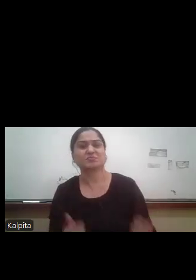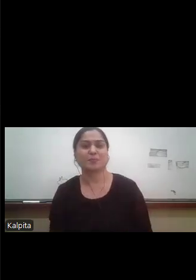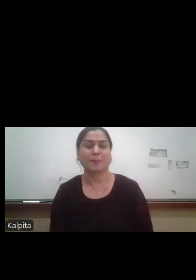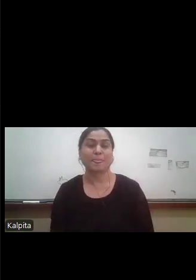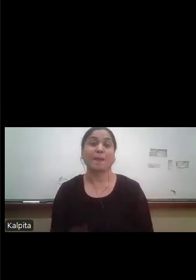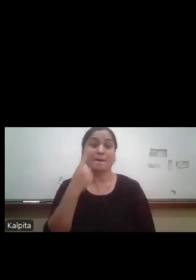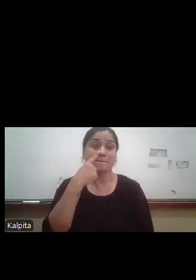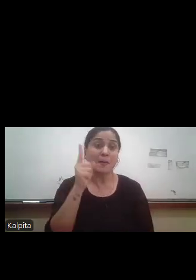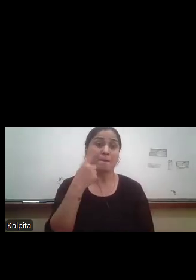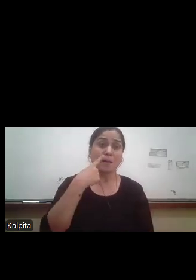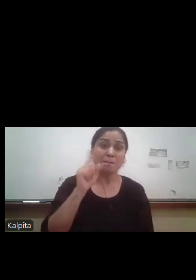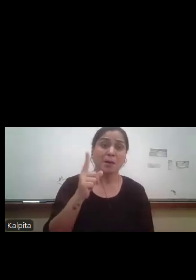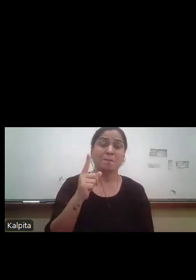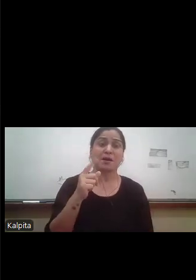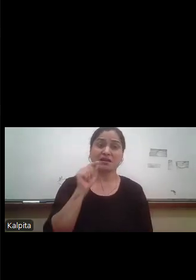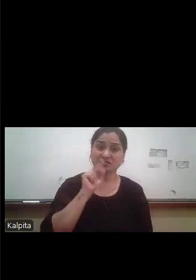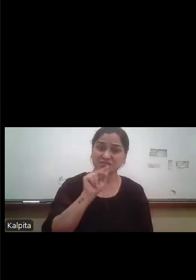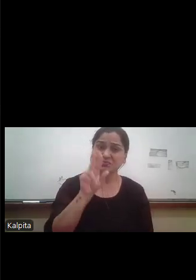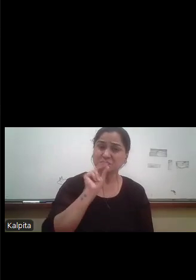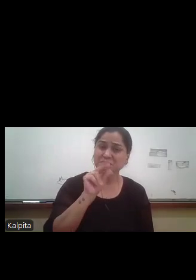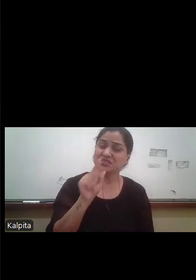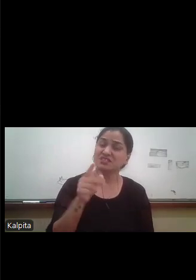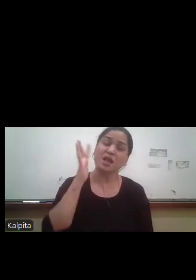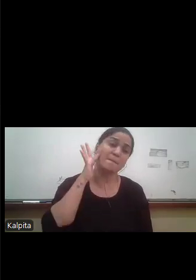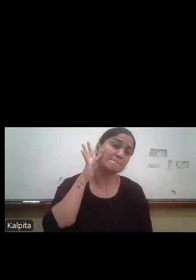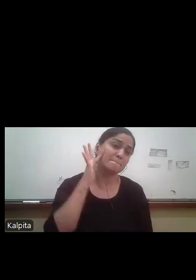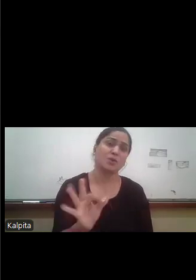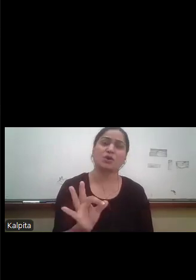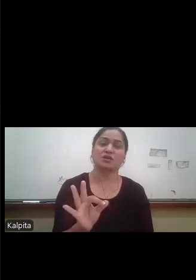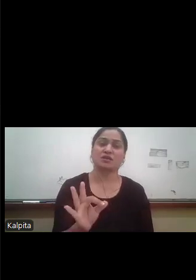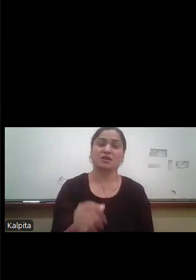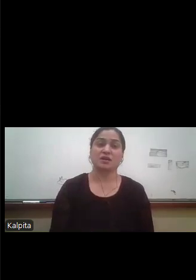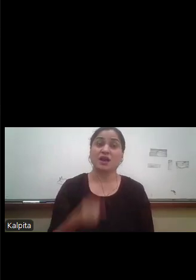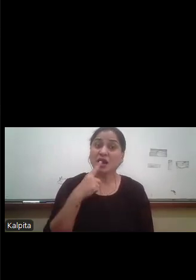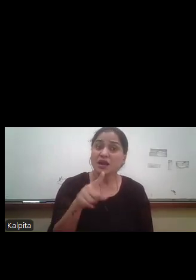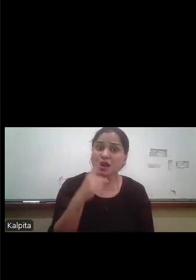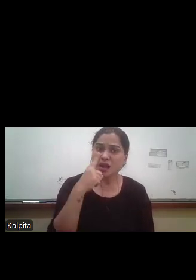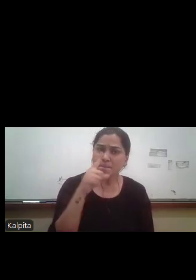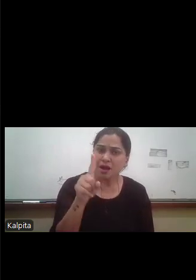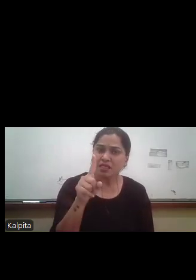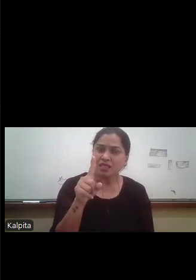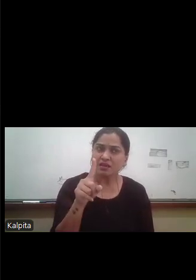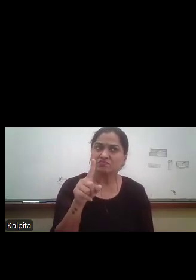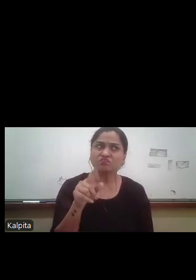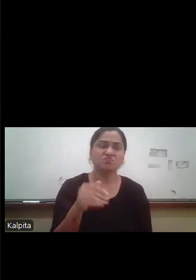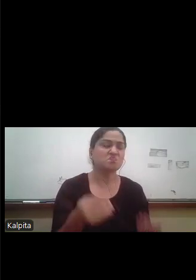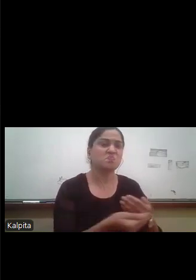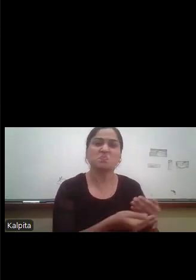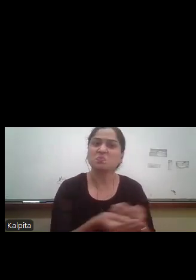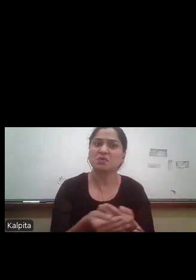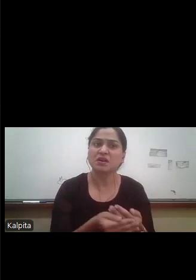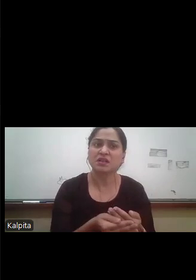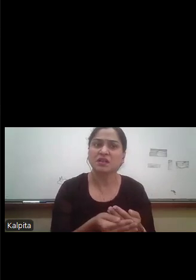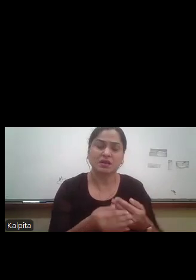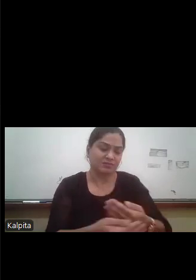very important. Then training the mother to how to handle the child, because it is generally seen that the mothers may not